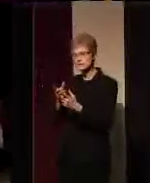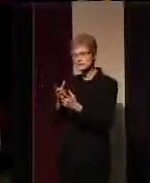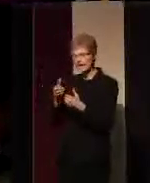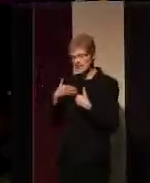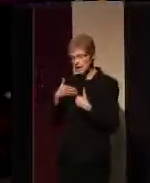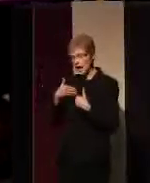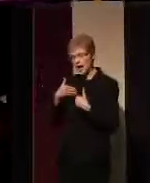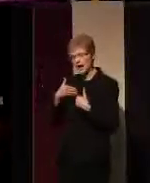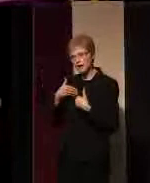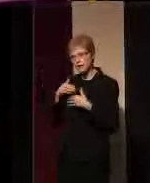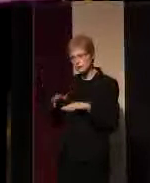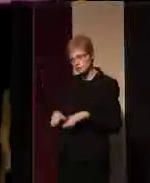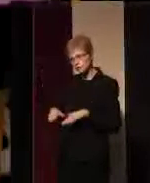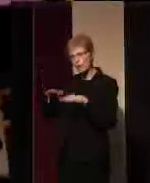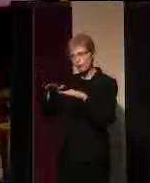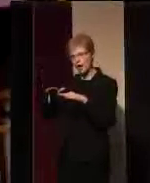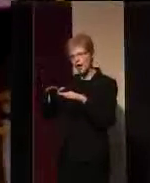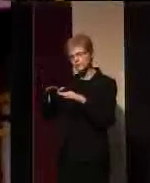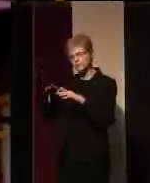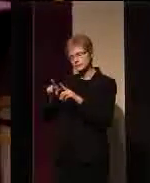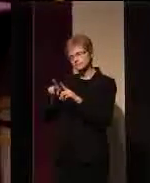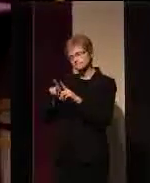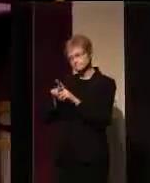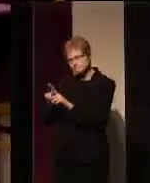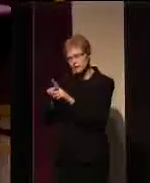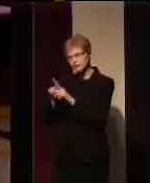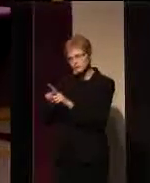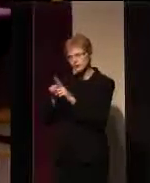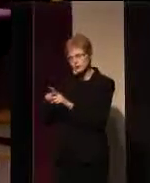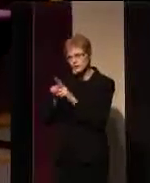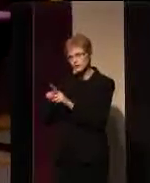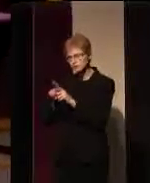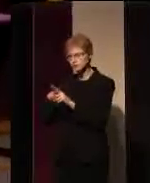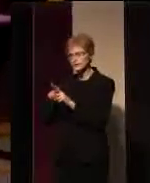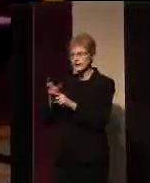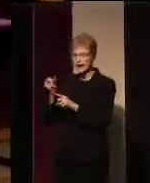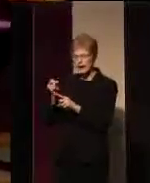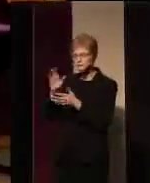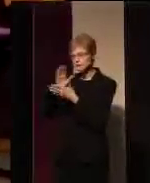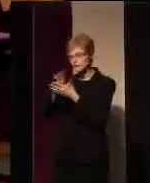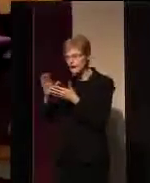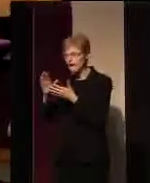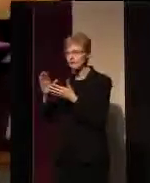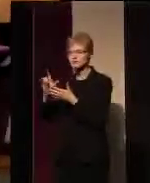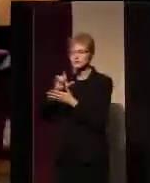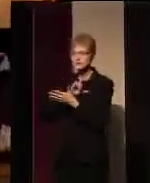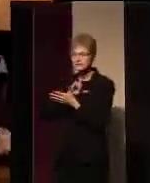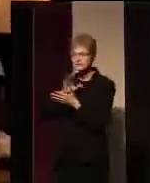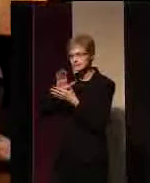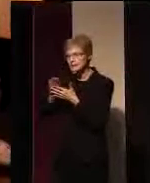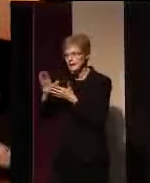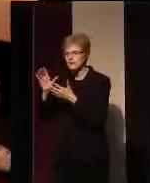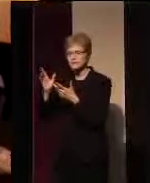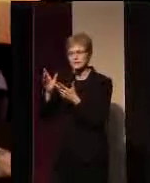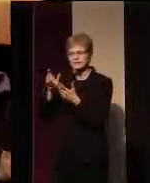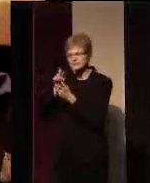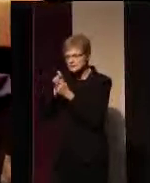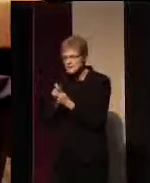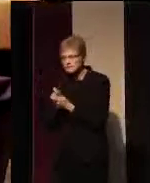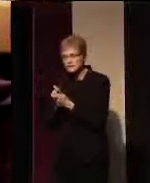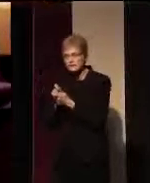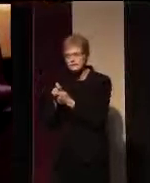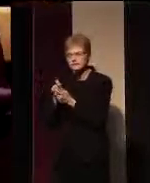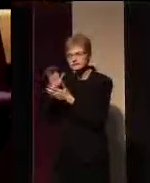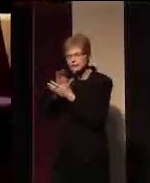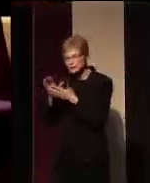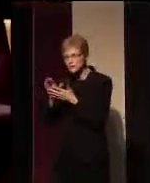all the way through, especially for those institutions that require more education or specific academies or specific tech work. And